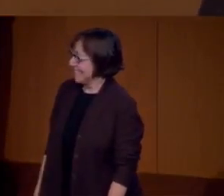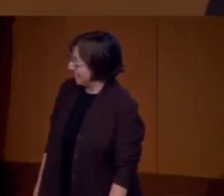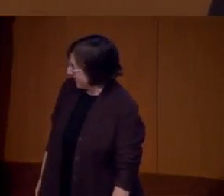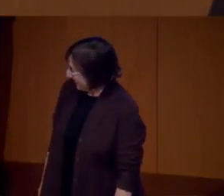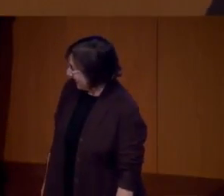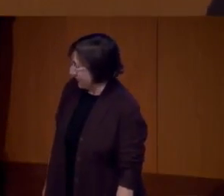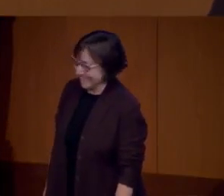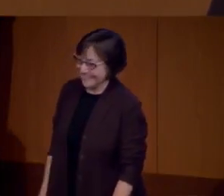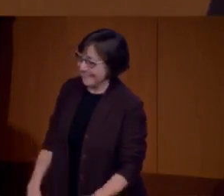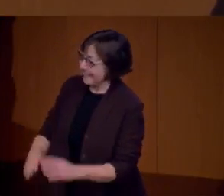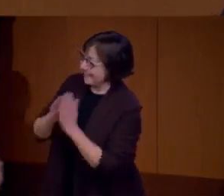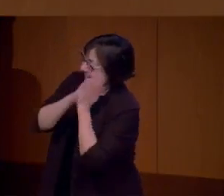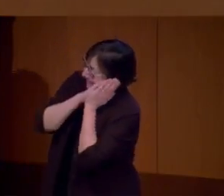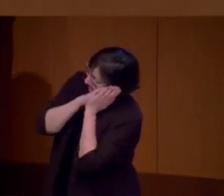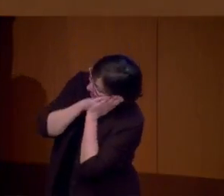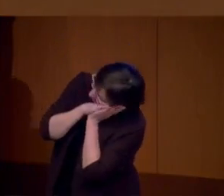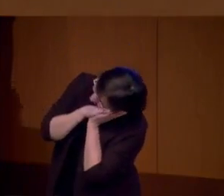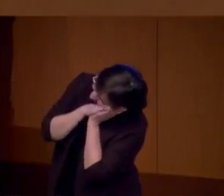night.